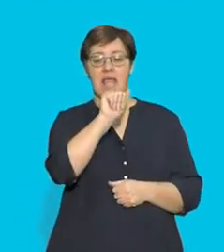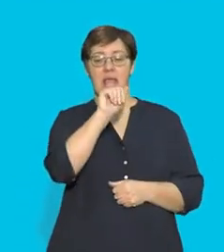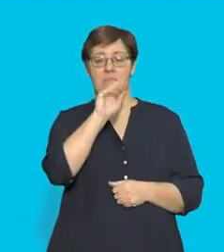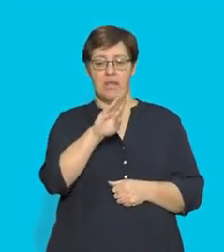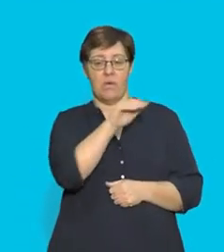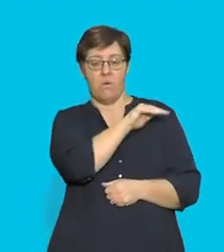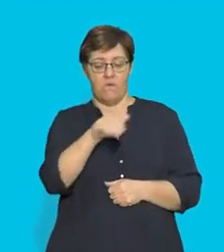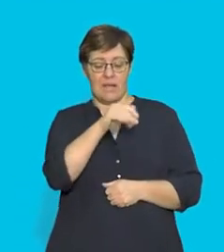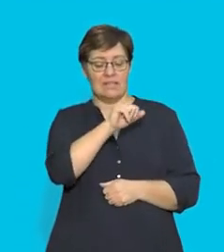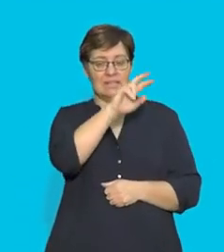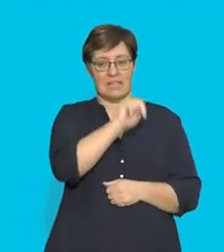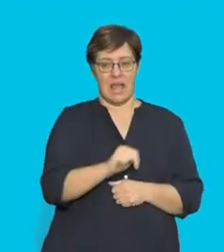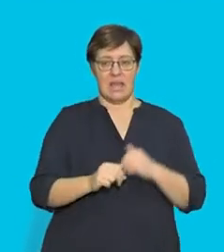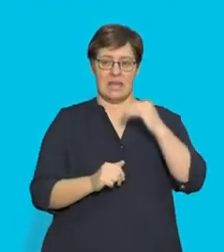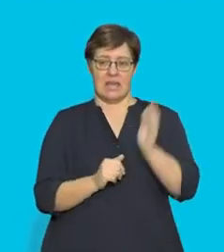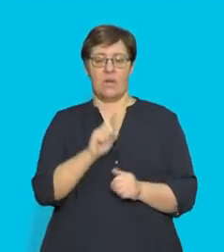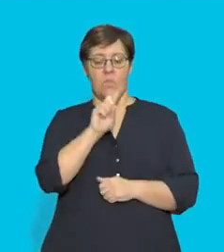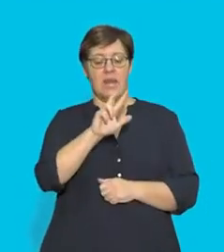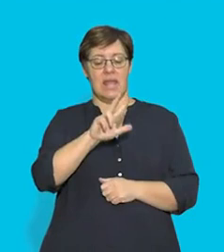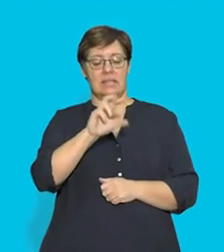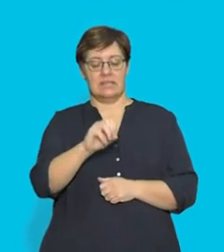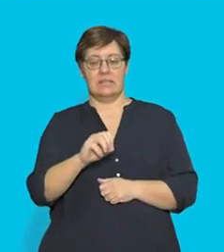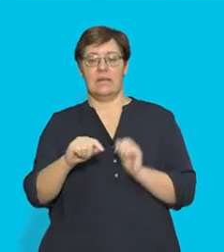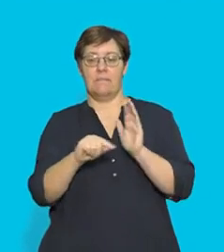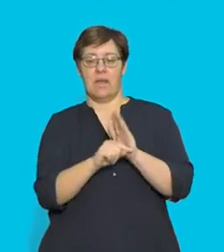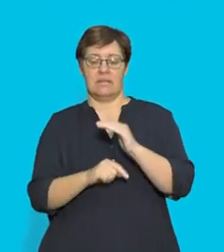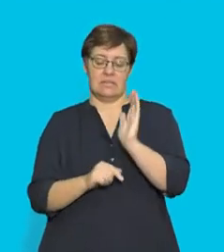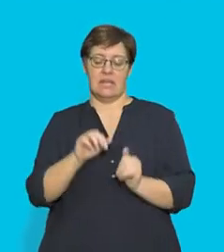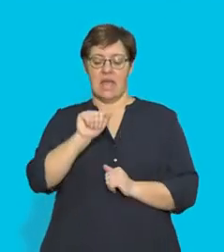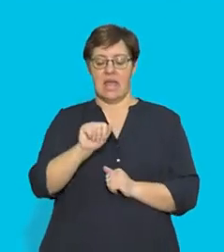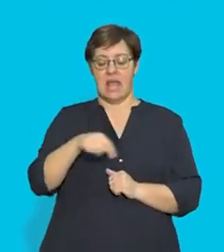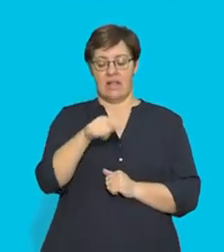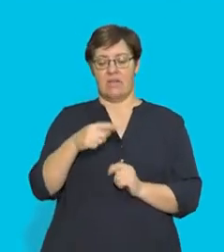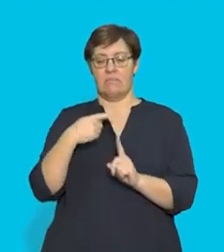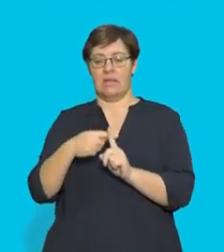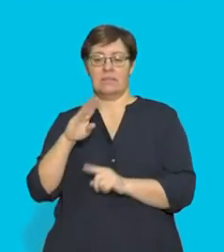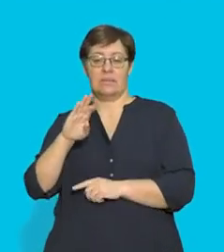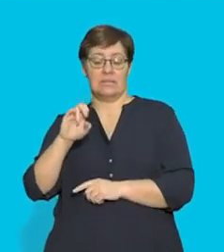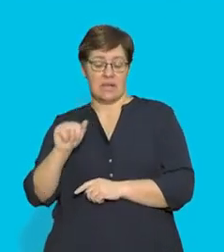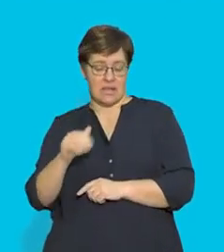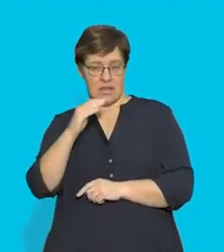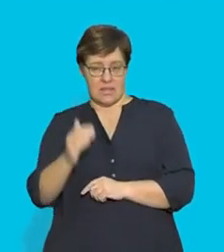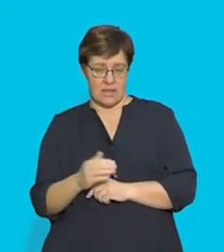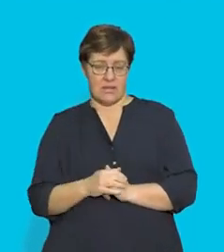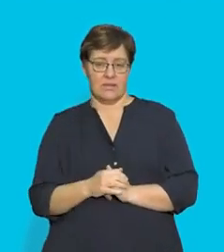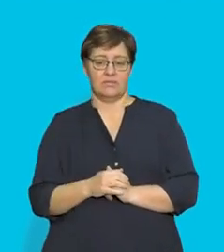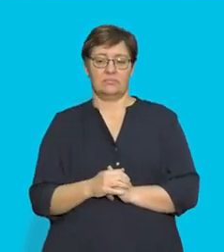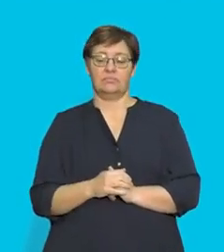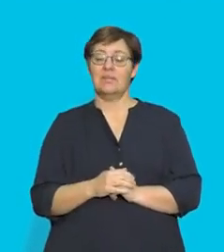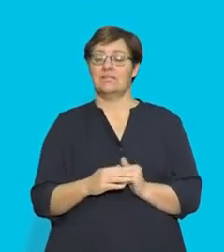over the sine of the angle across it. So it's sine of 180 minus alpha plus beta, because that's the